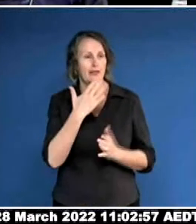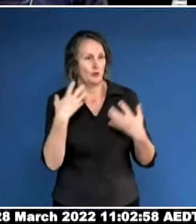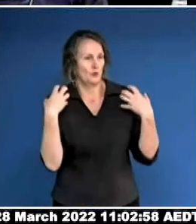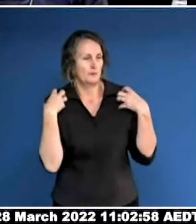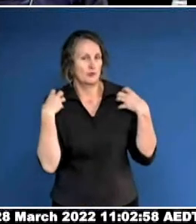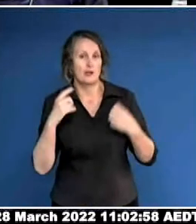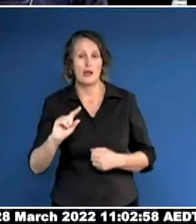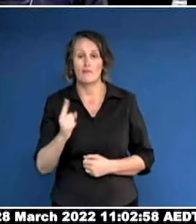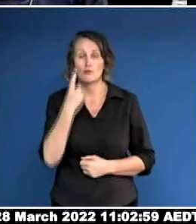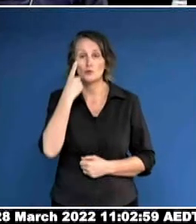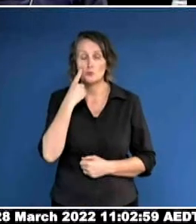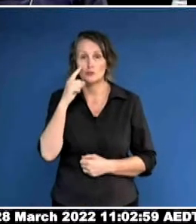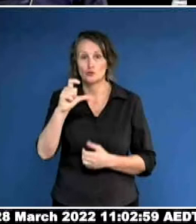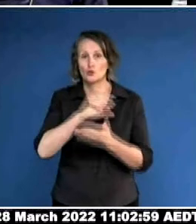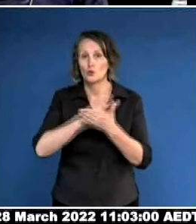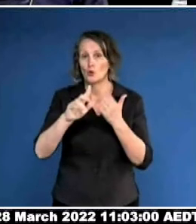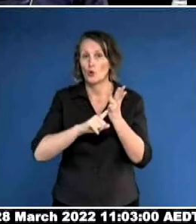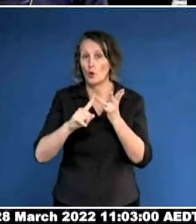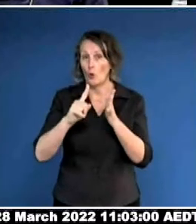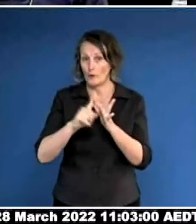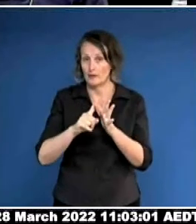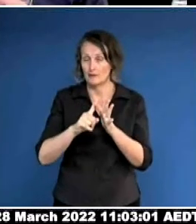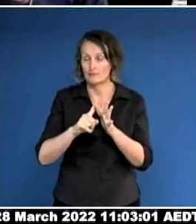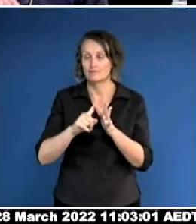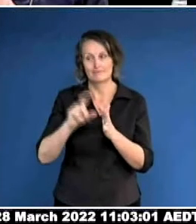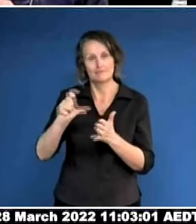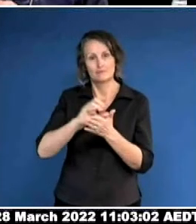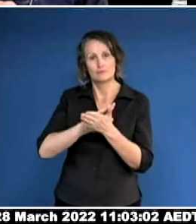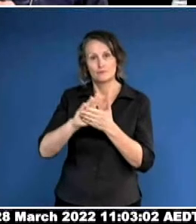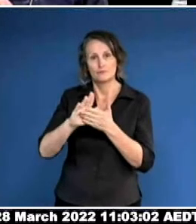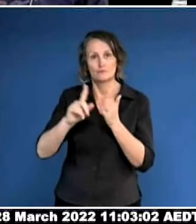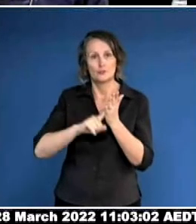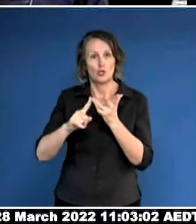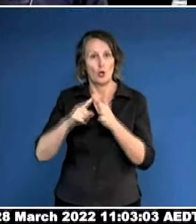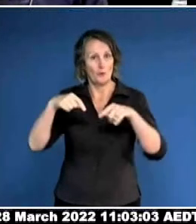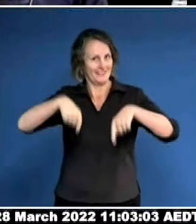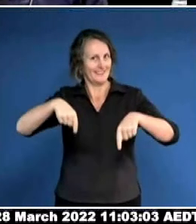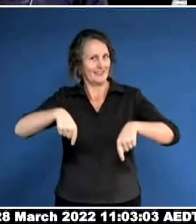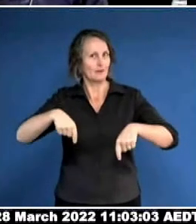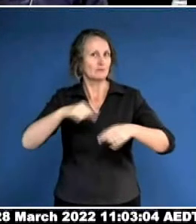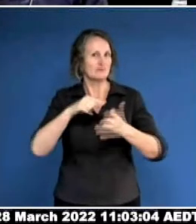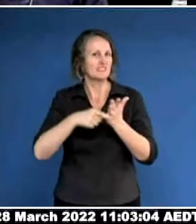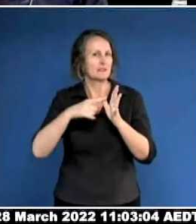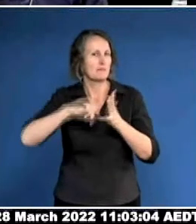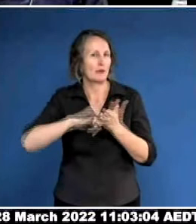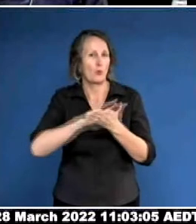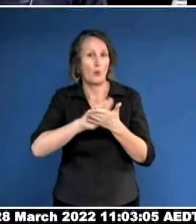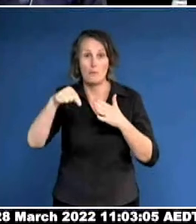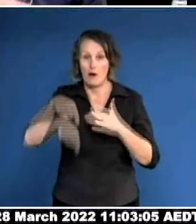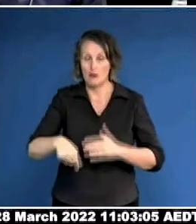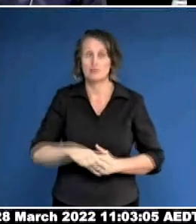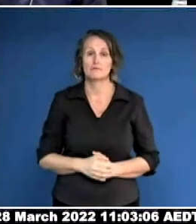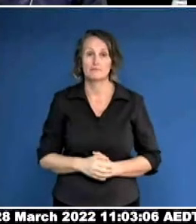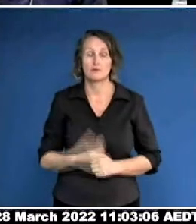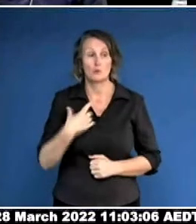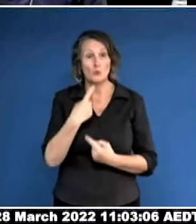Chloe, and Chloe is with us in the Hobart hearing room. And I'll also let everybody know that we're